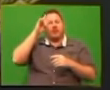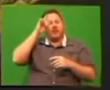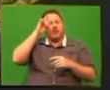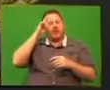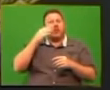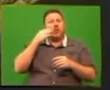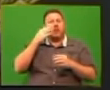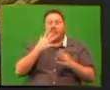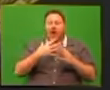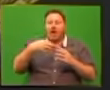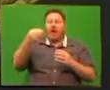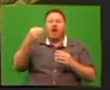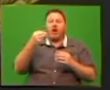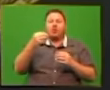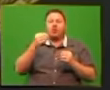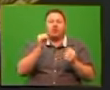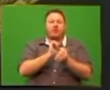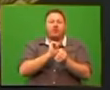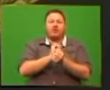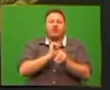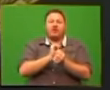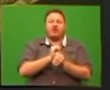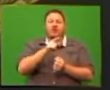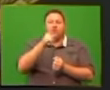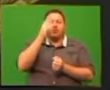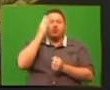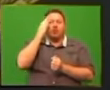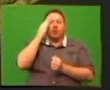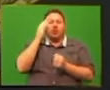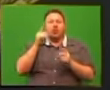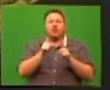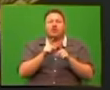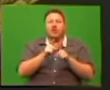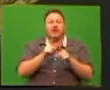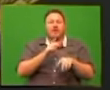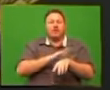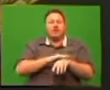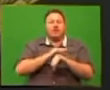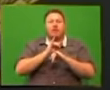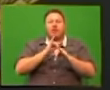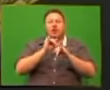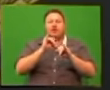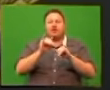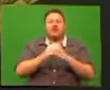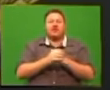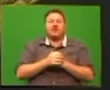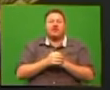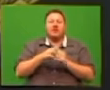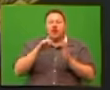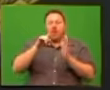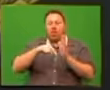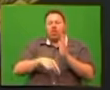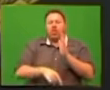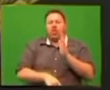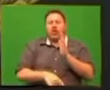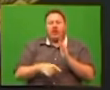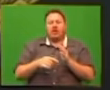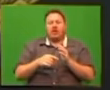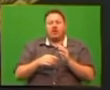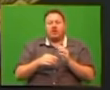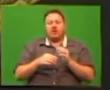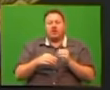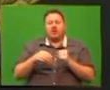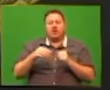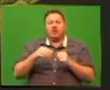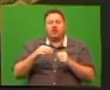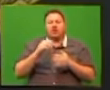out of prison. As you know, that was also a time of crisis. It was a crisis so deep that the very birth of our